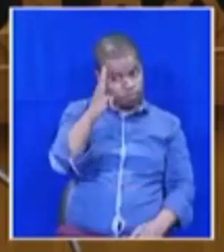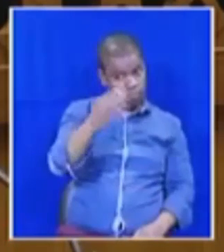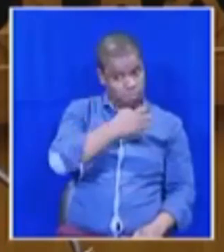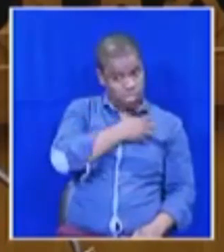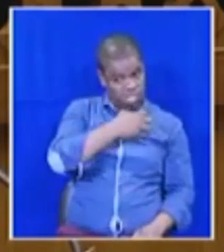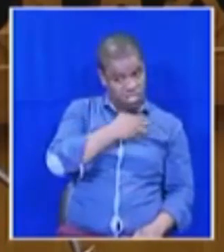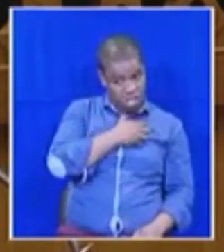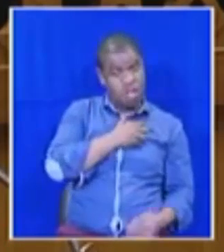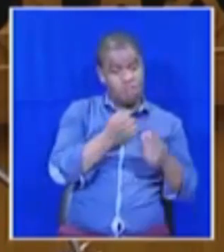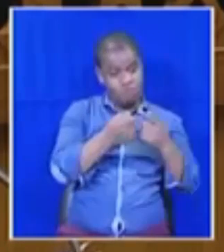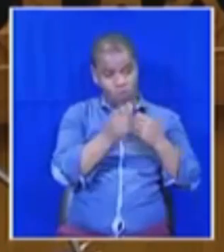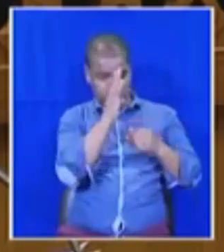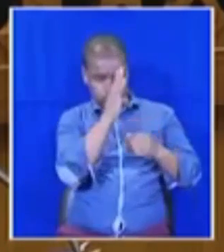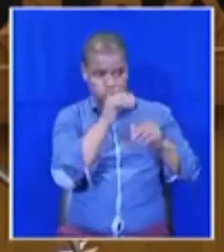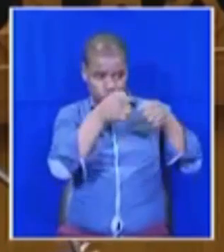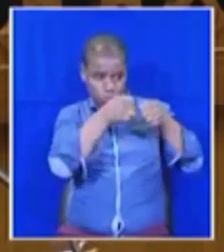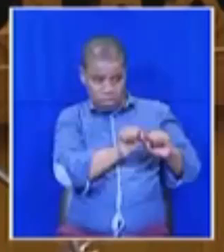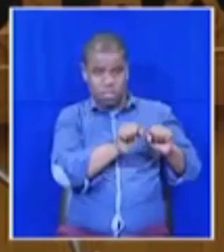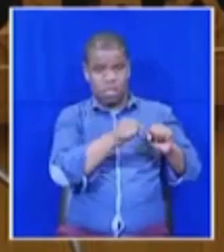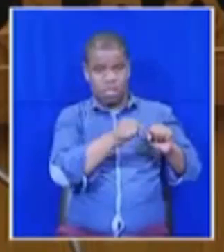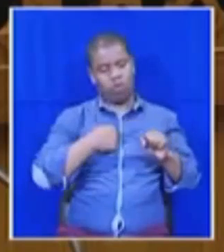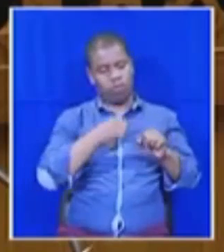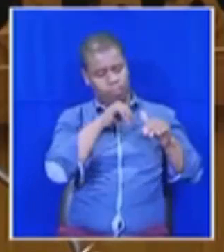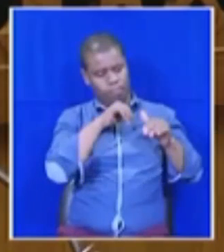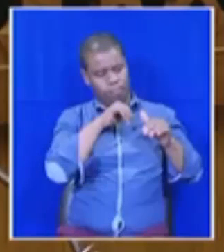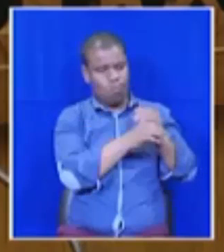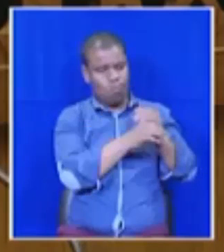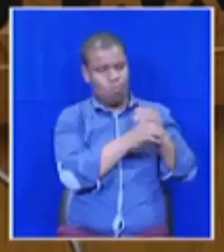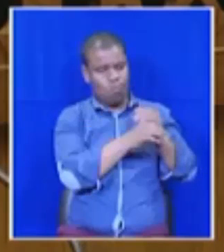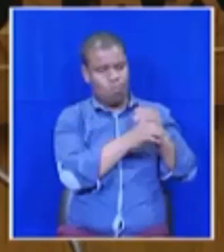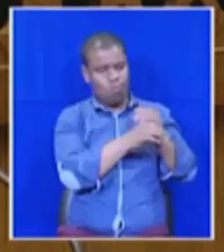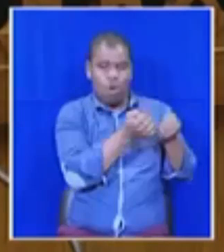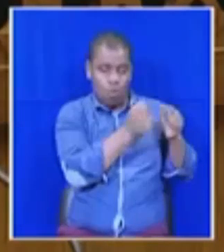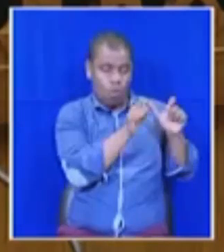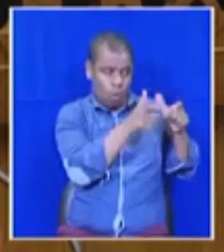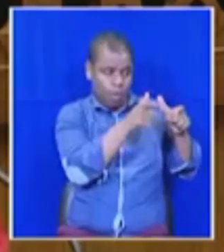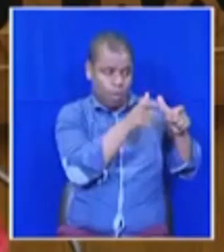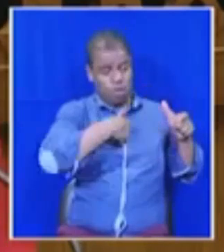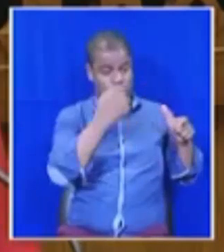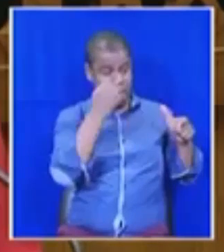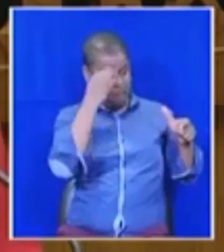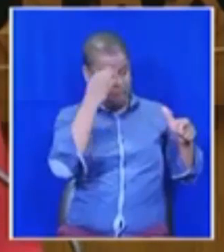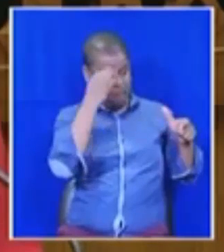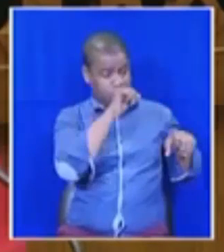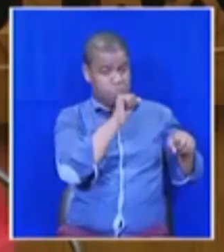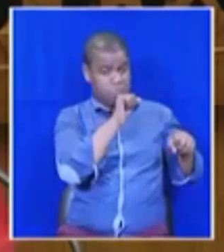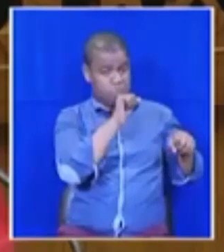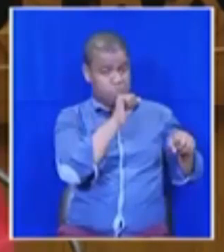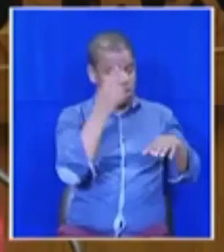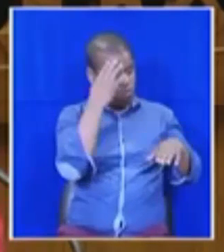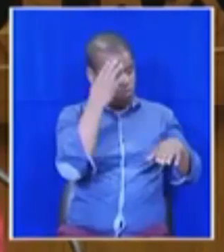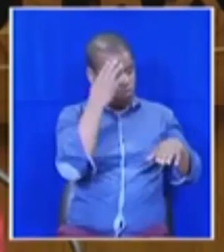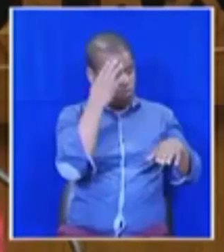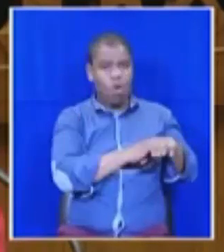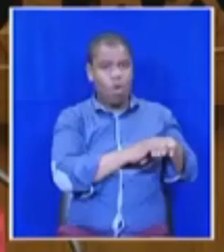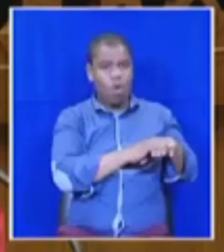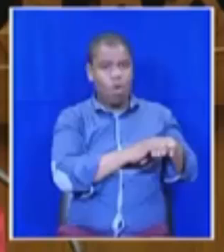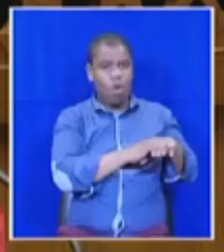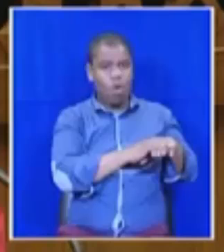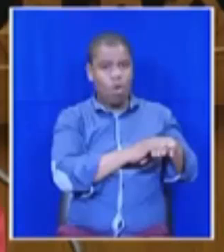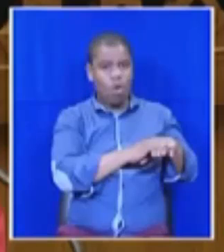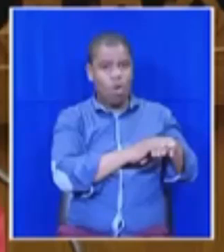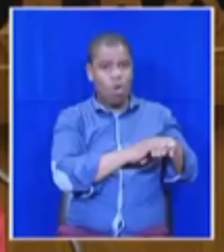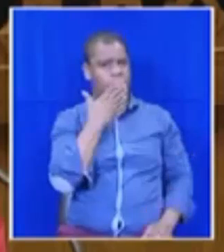Chair, when you thank this committee, you must equally attend it to realize that it's non-existent.